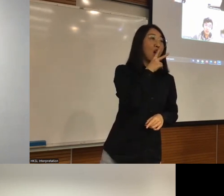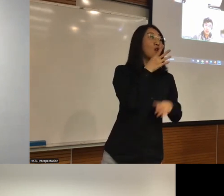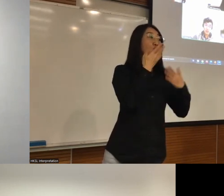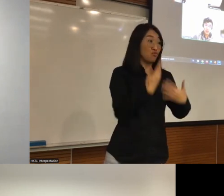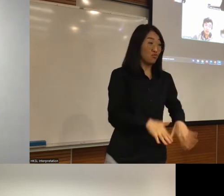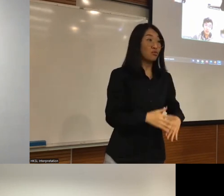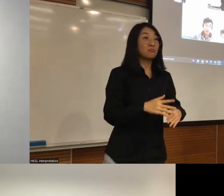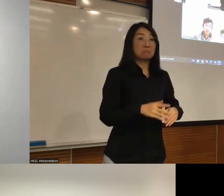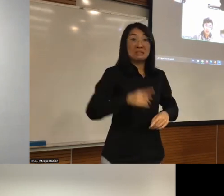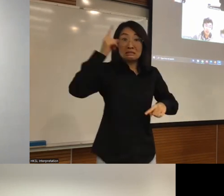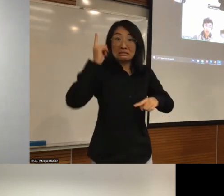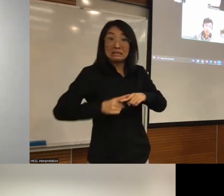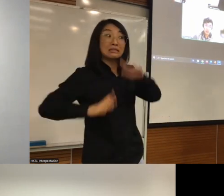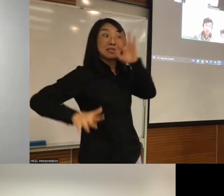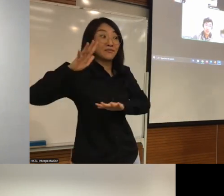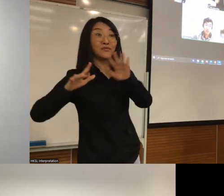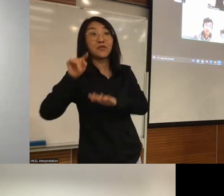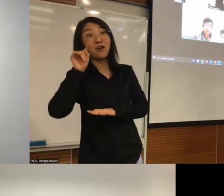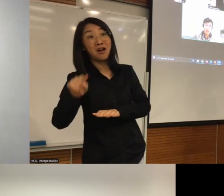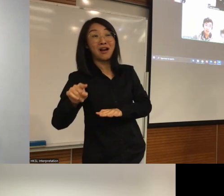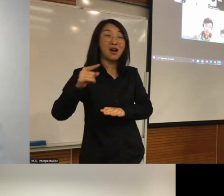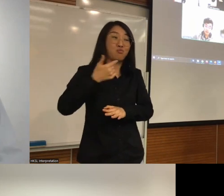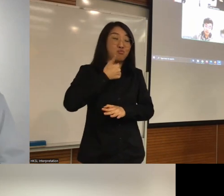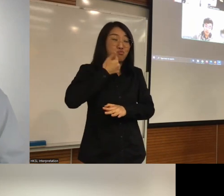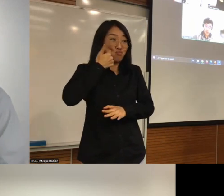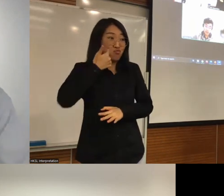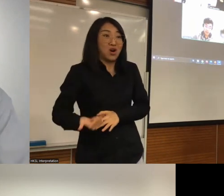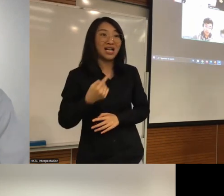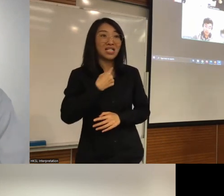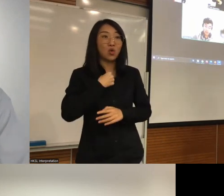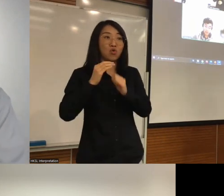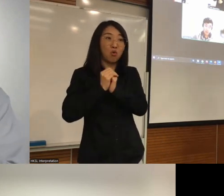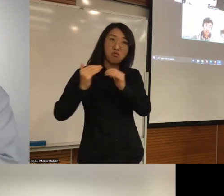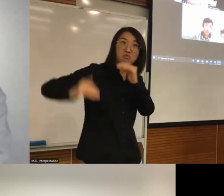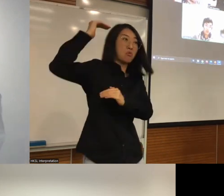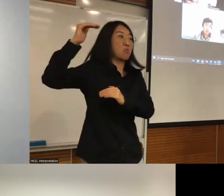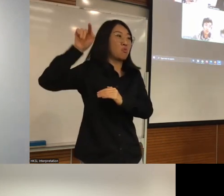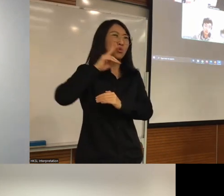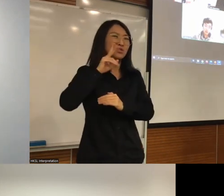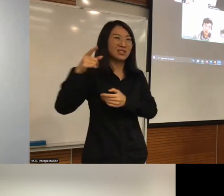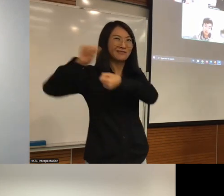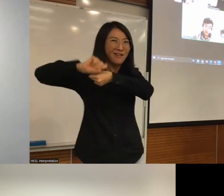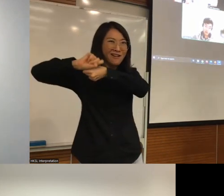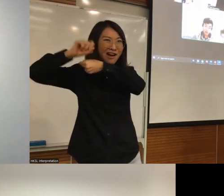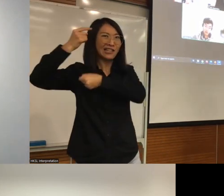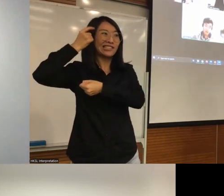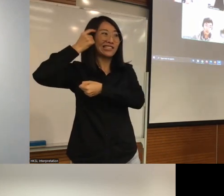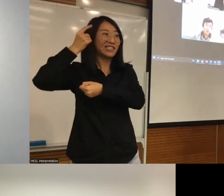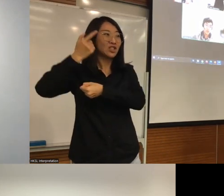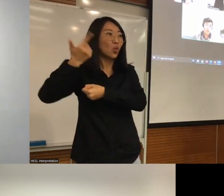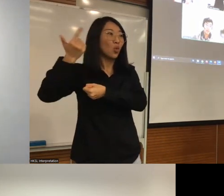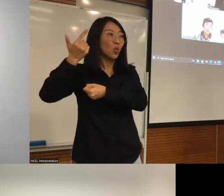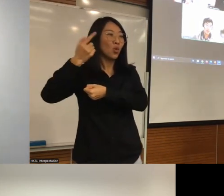event could turn out to be more demanding for the knowledge. So the cognitive load